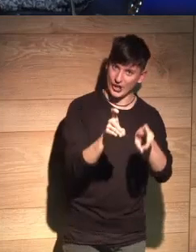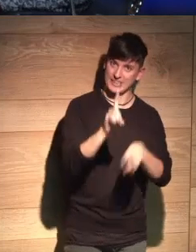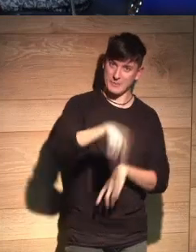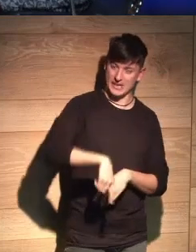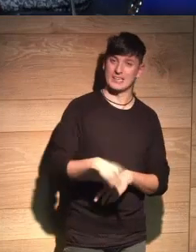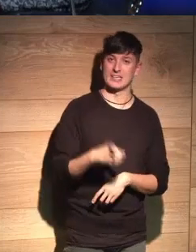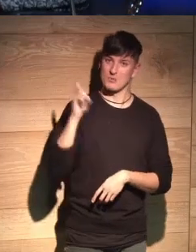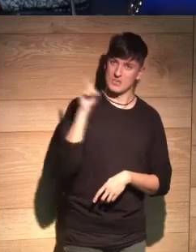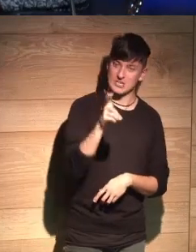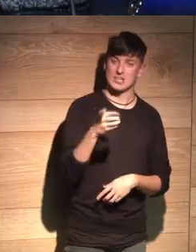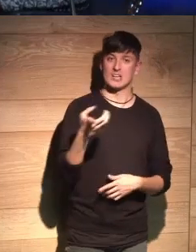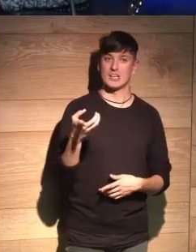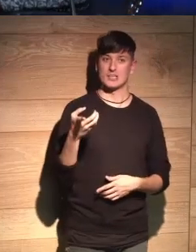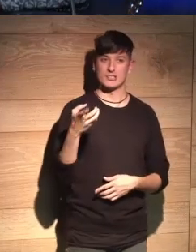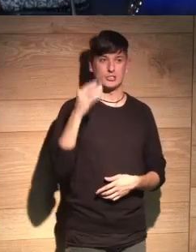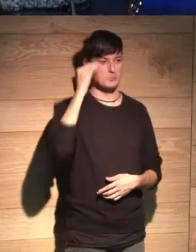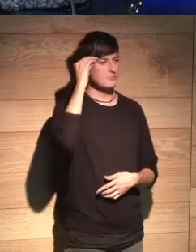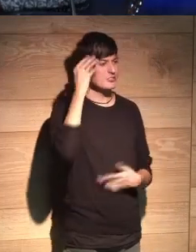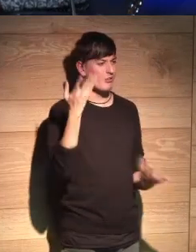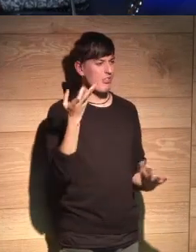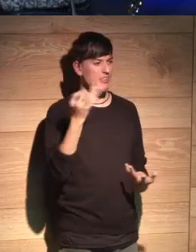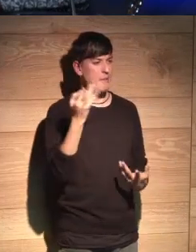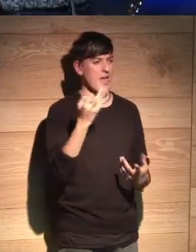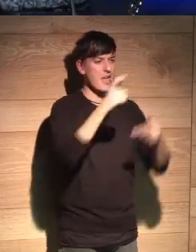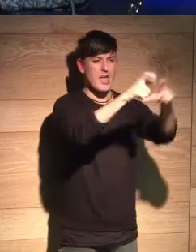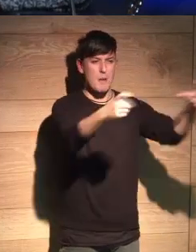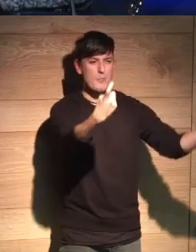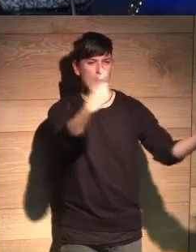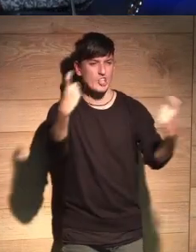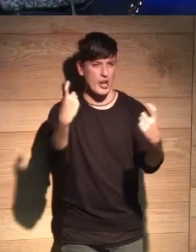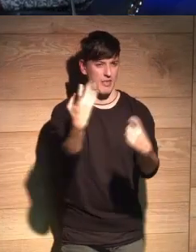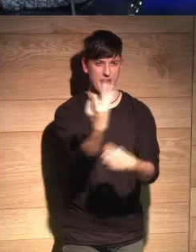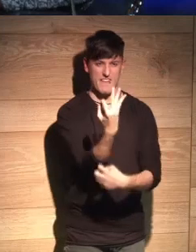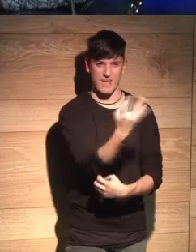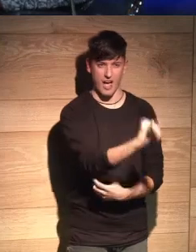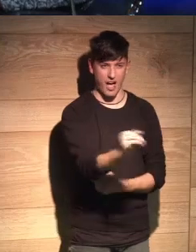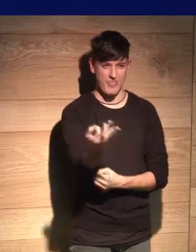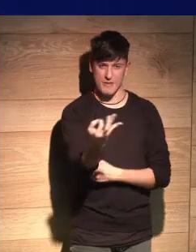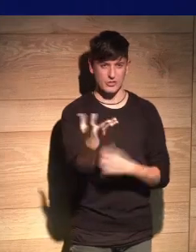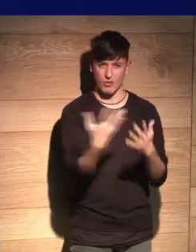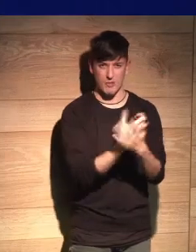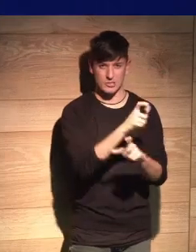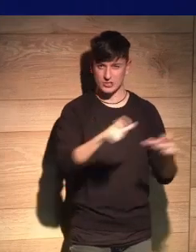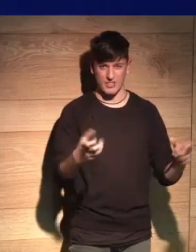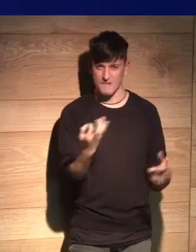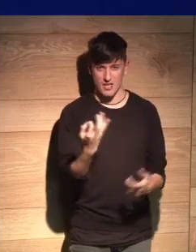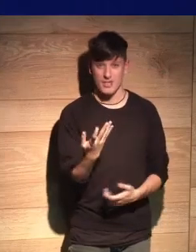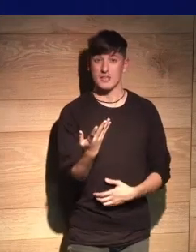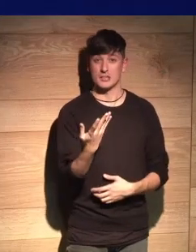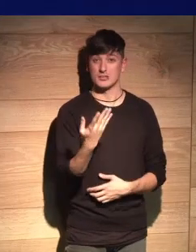a mentor yourself, and I believe that we have to have mentors always. I think that